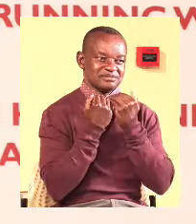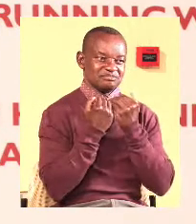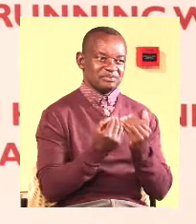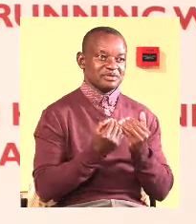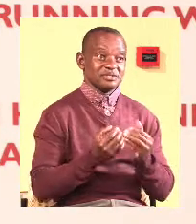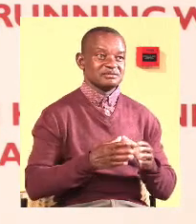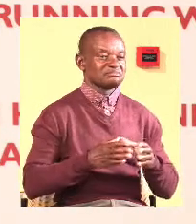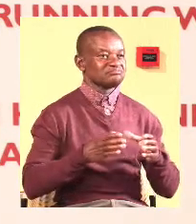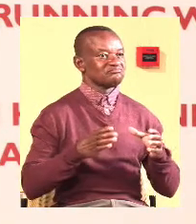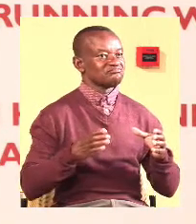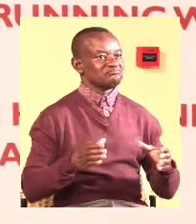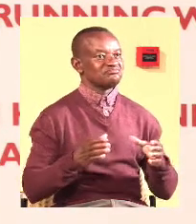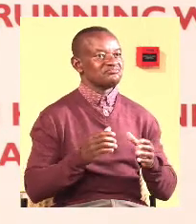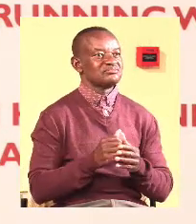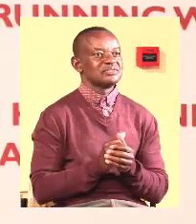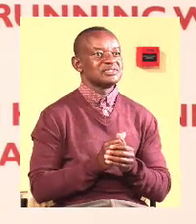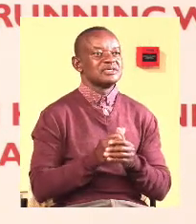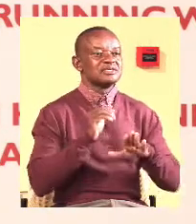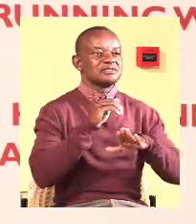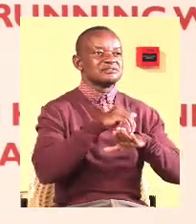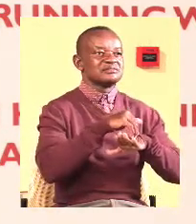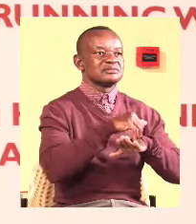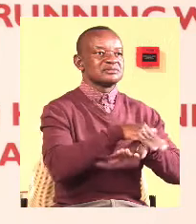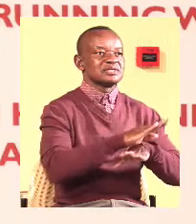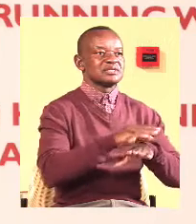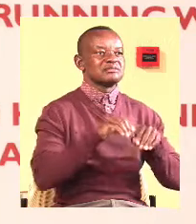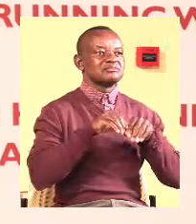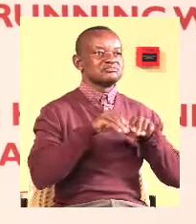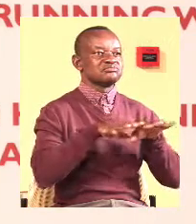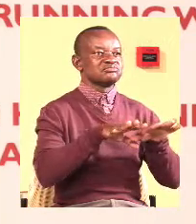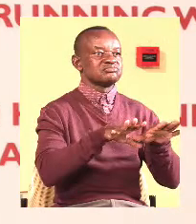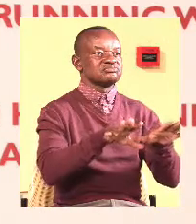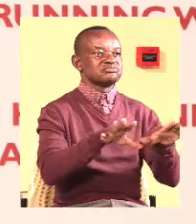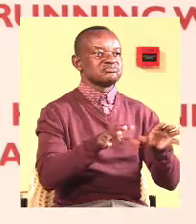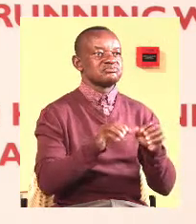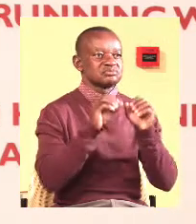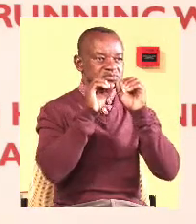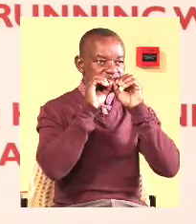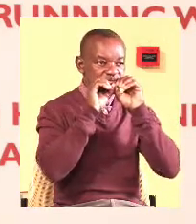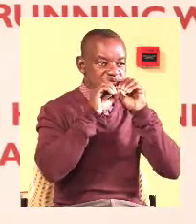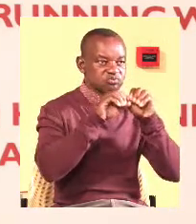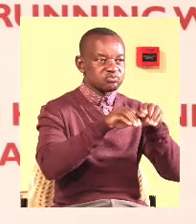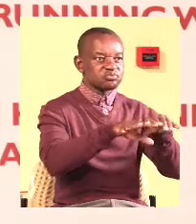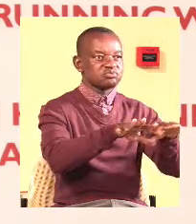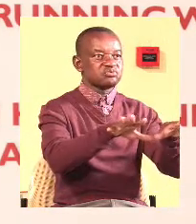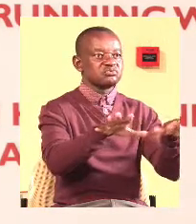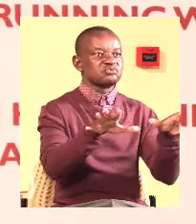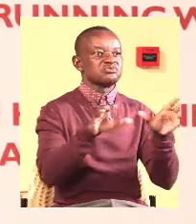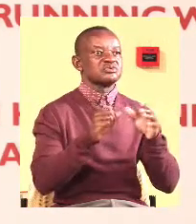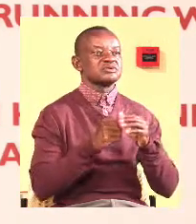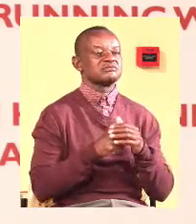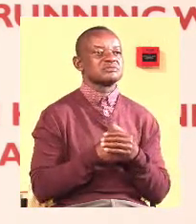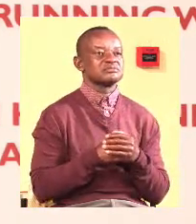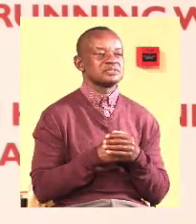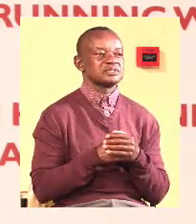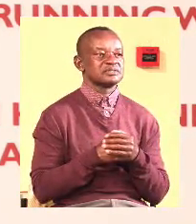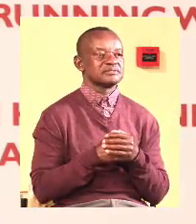appreciate the work that our radio presenters are really doing, because the good thing about the radios is that we